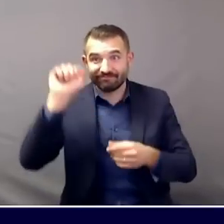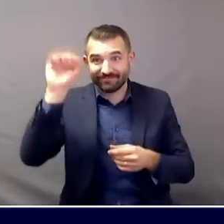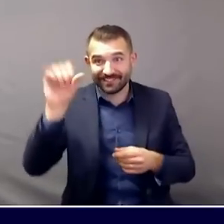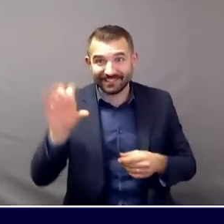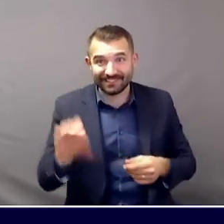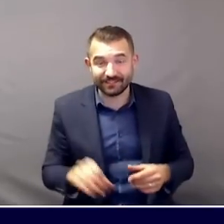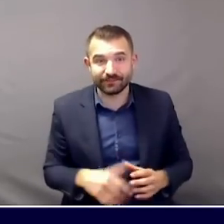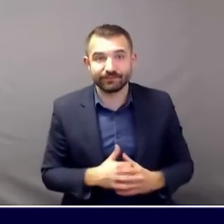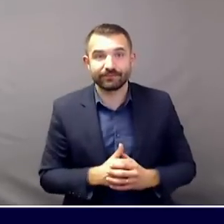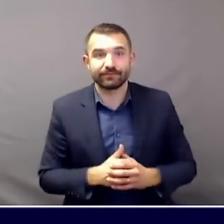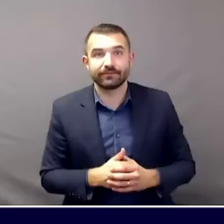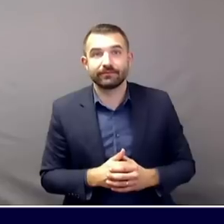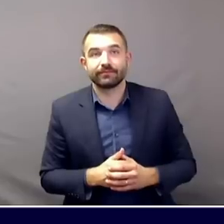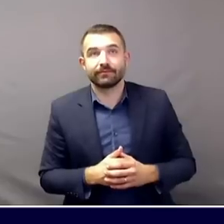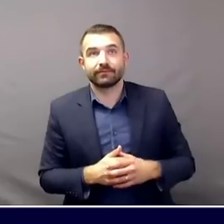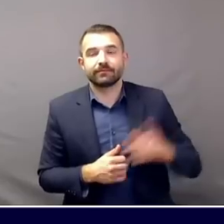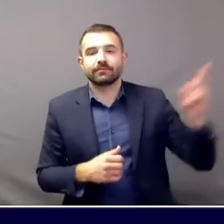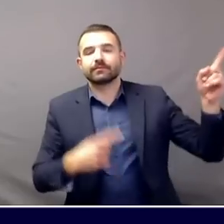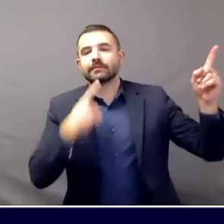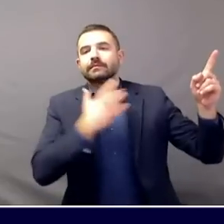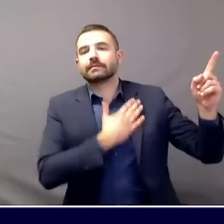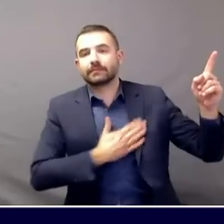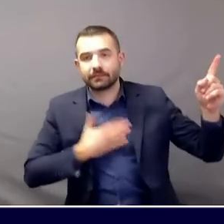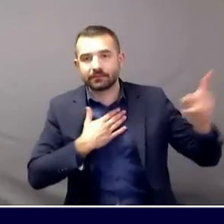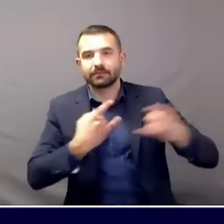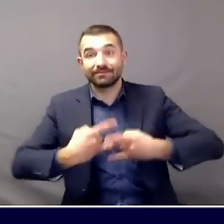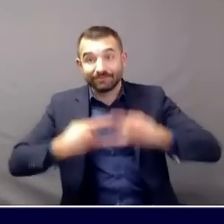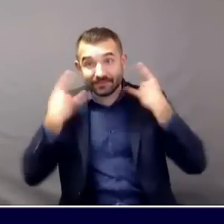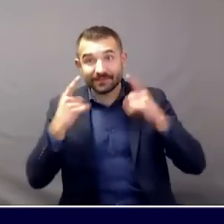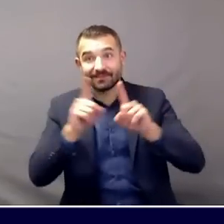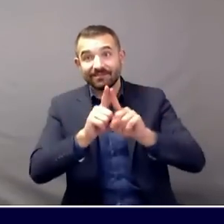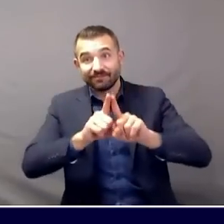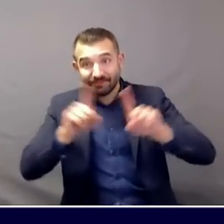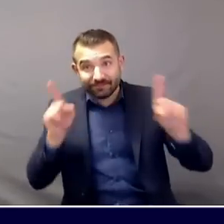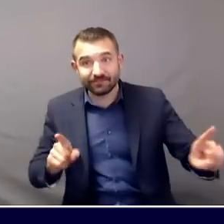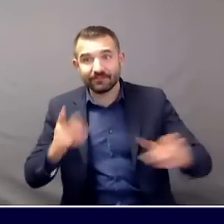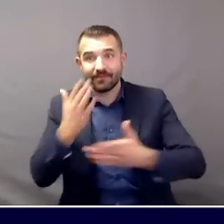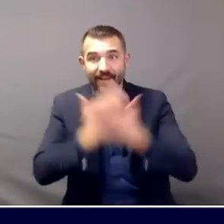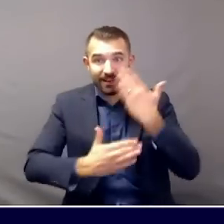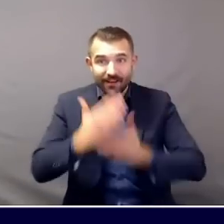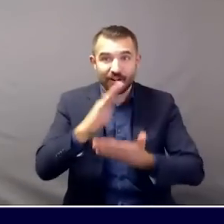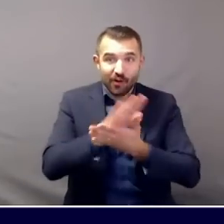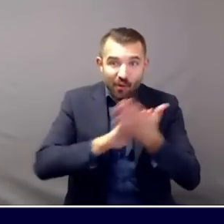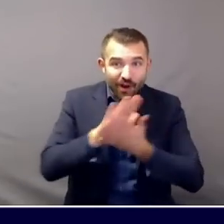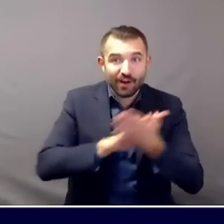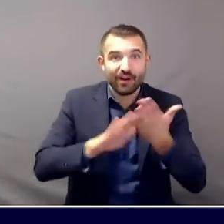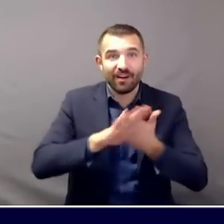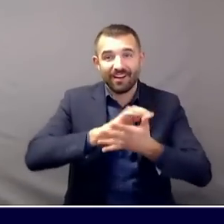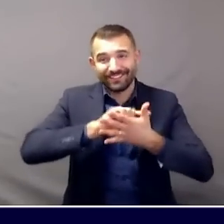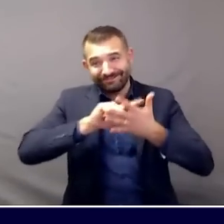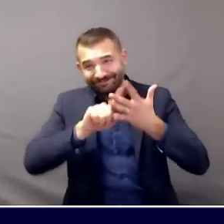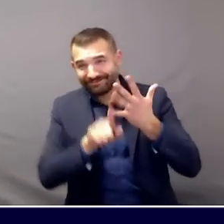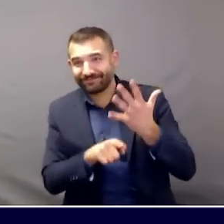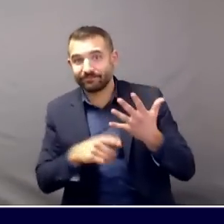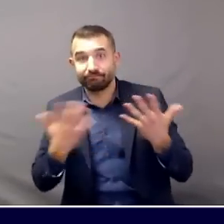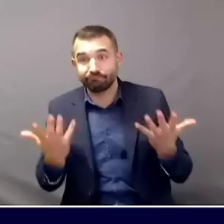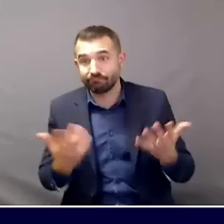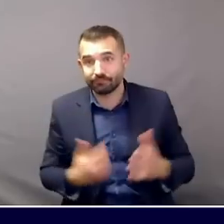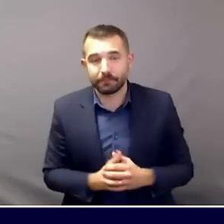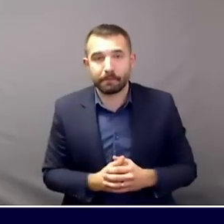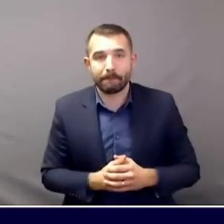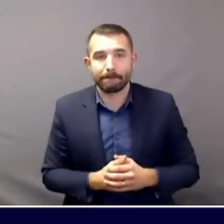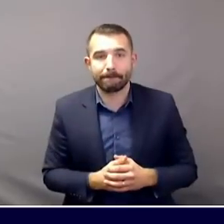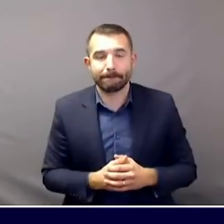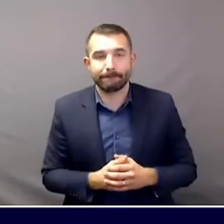masking and keeping distances and taking hygiene precautions and those kinds of things. But there isn't a